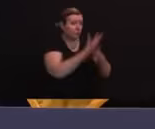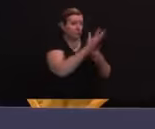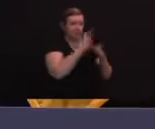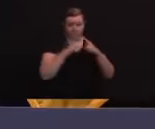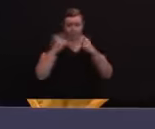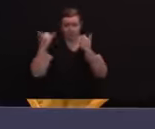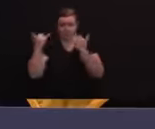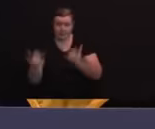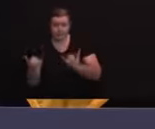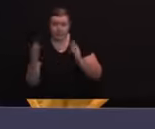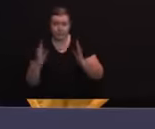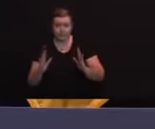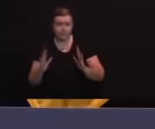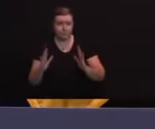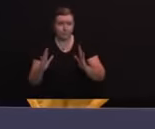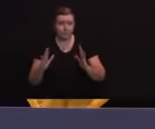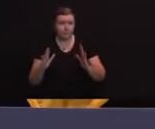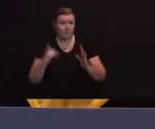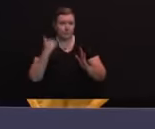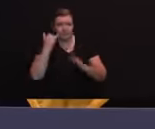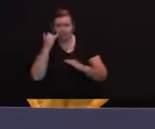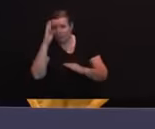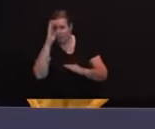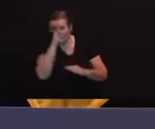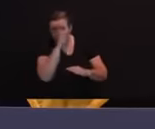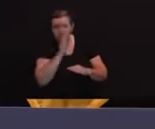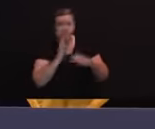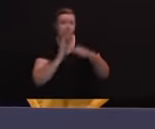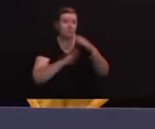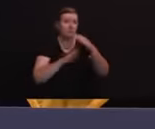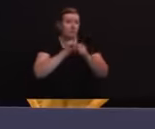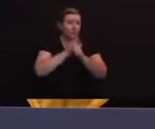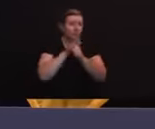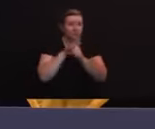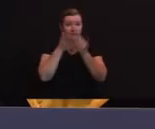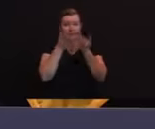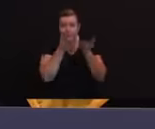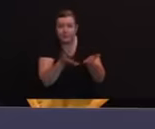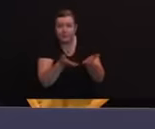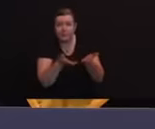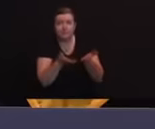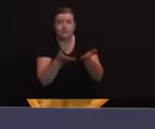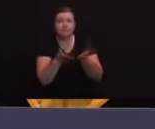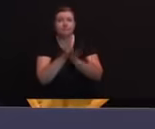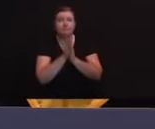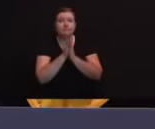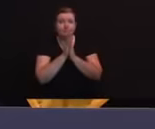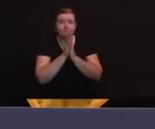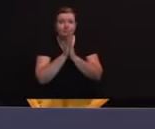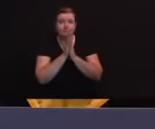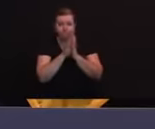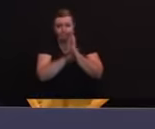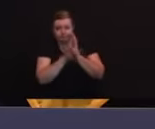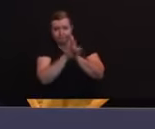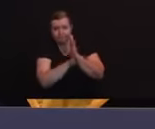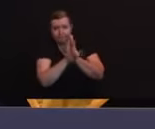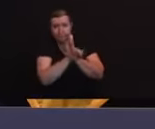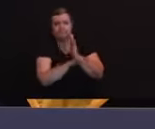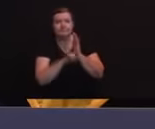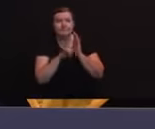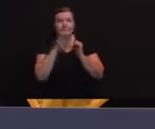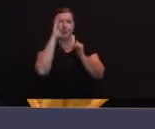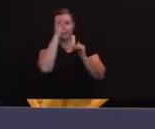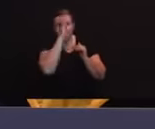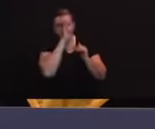COVID, you know that you're there for that reason. So hospitalizations, to Judy's point, is a key metric. The other point